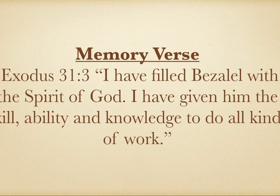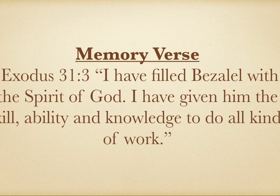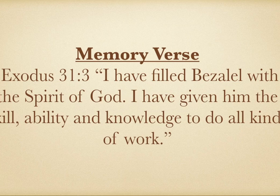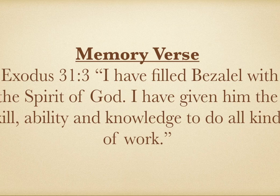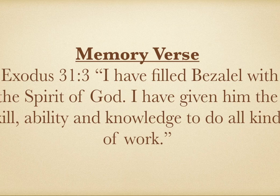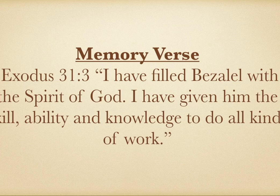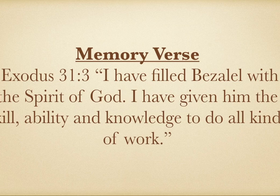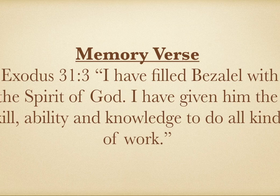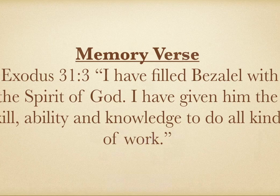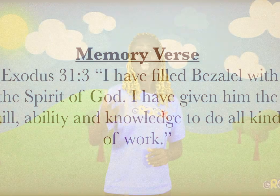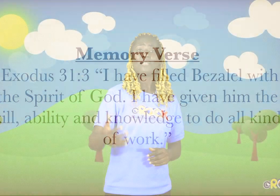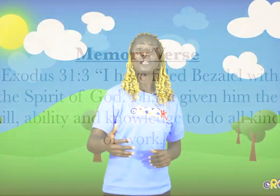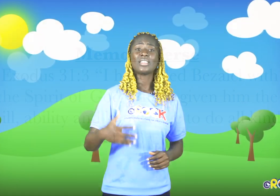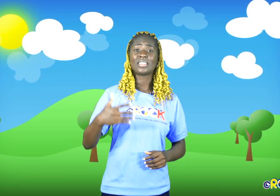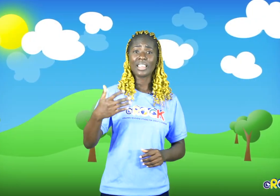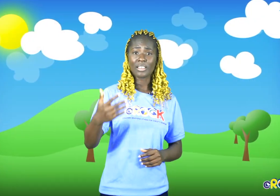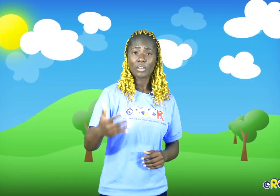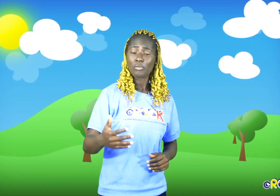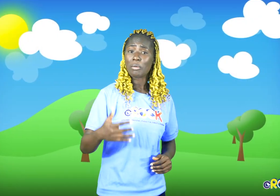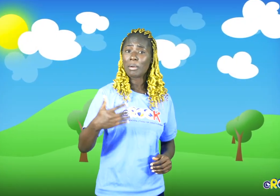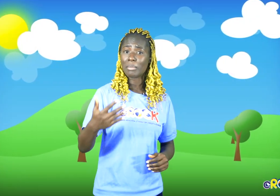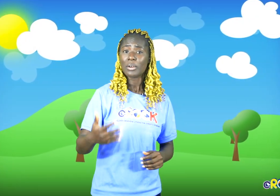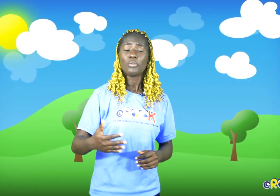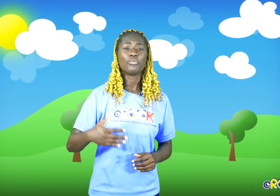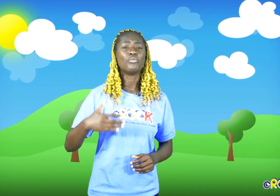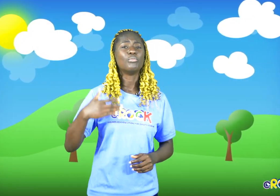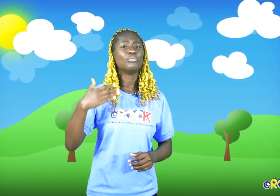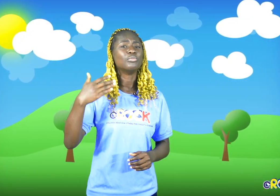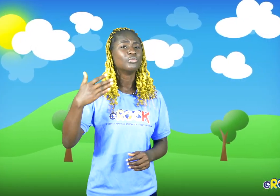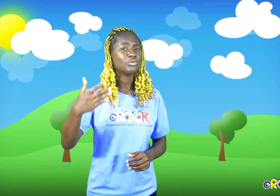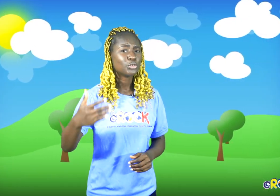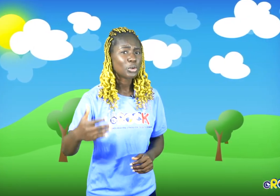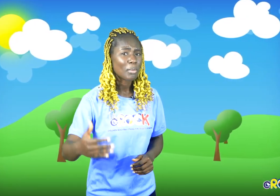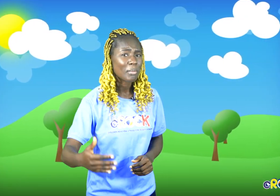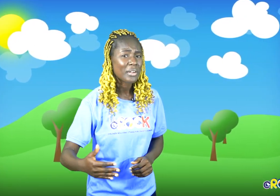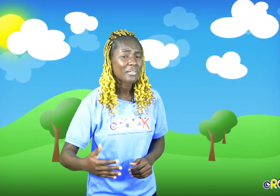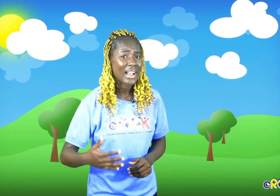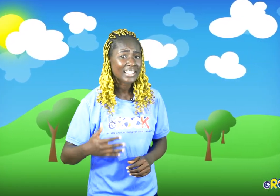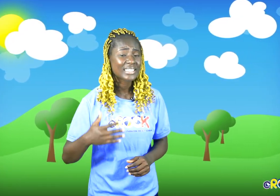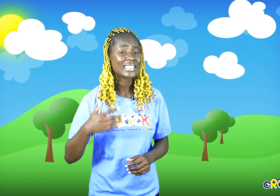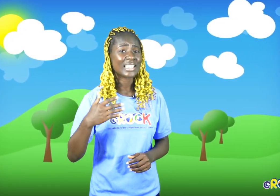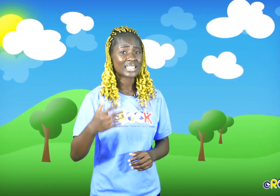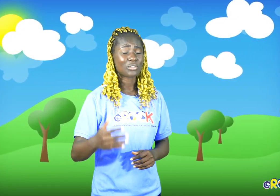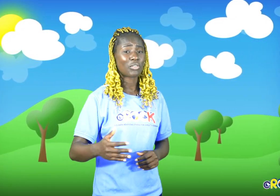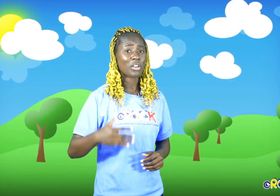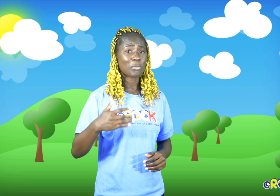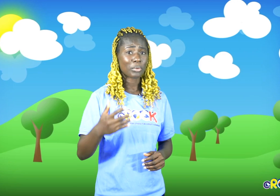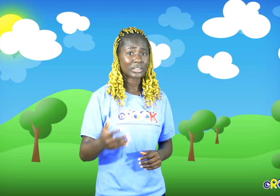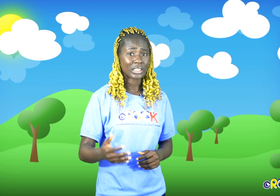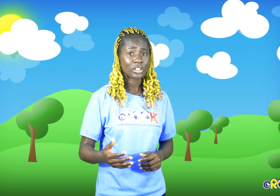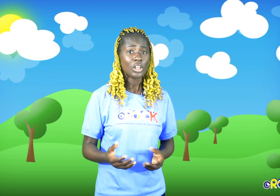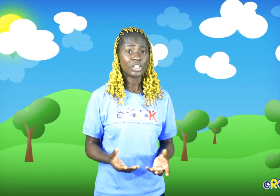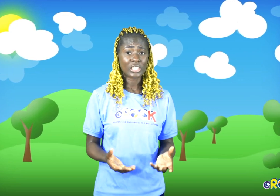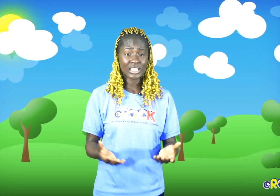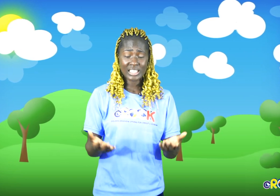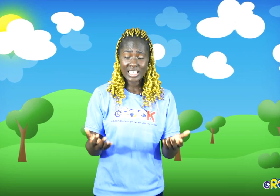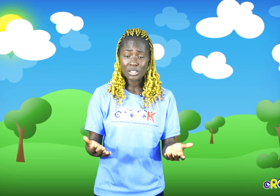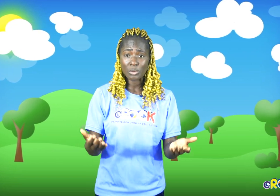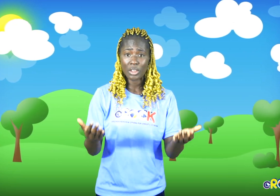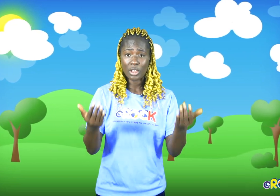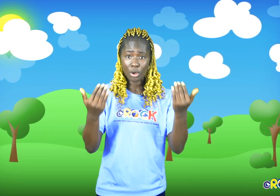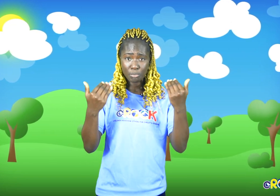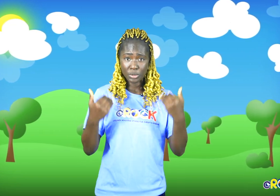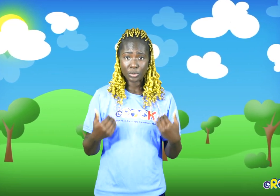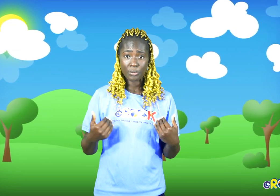of work. So every day, remember, your memory verse, yes, it's very important.